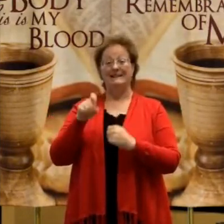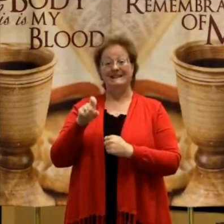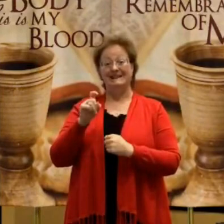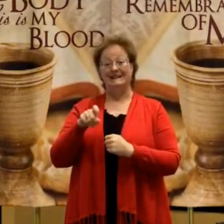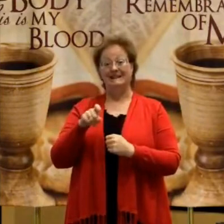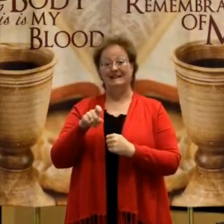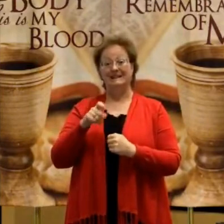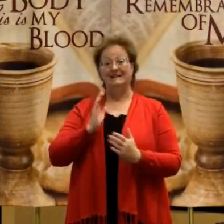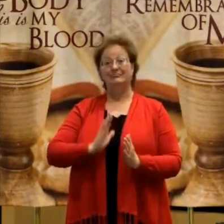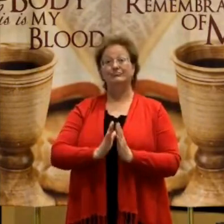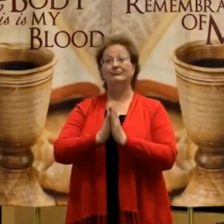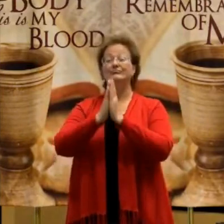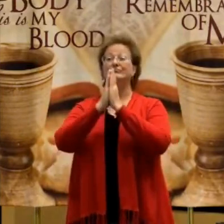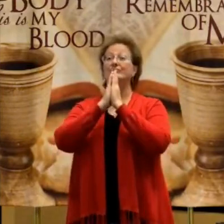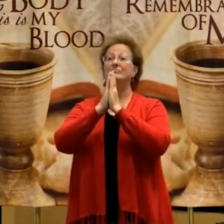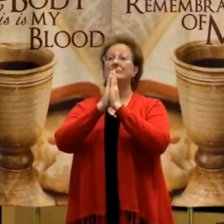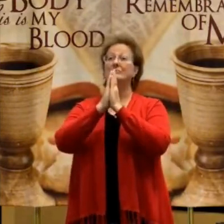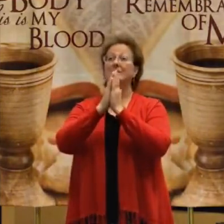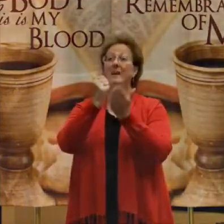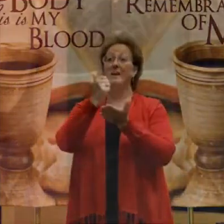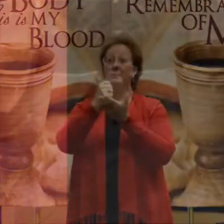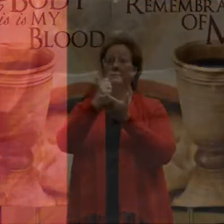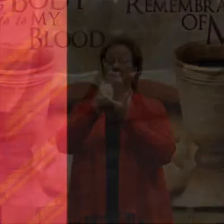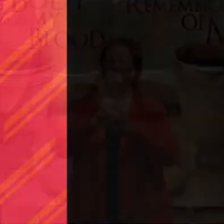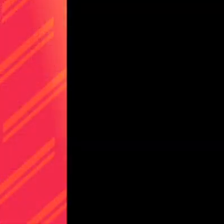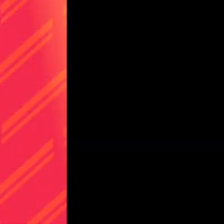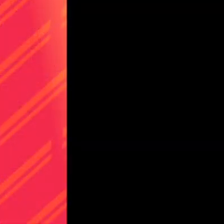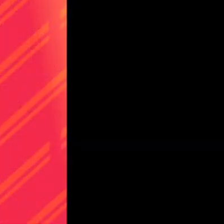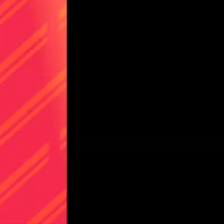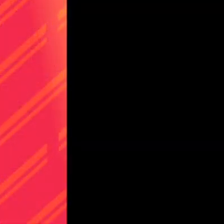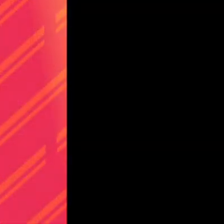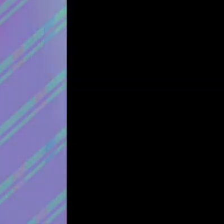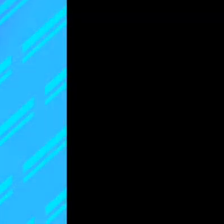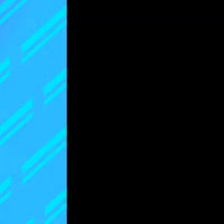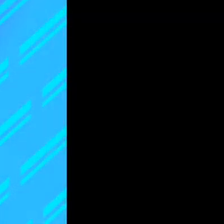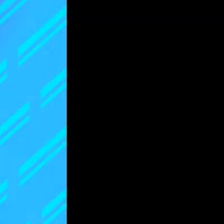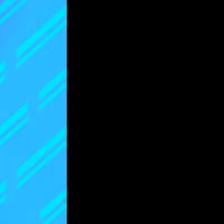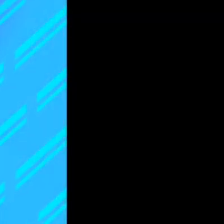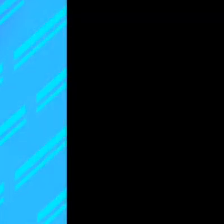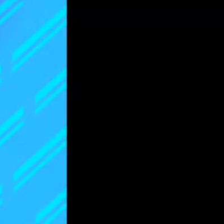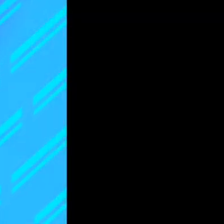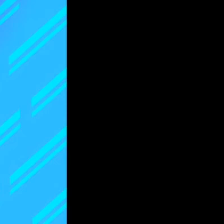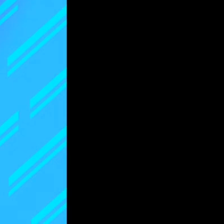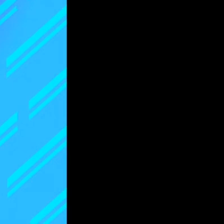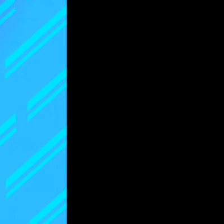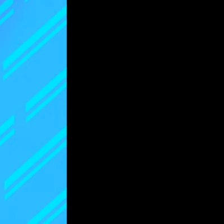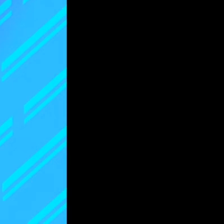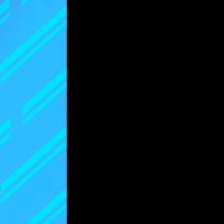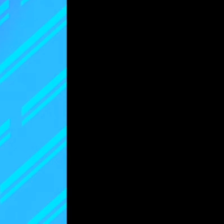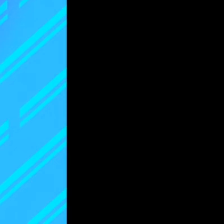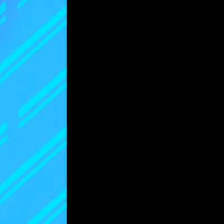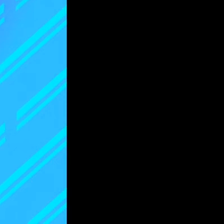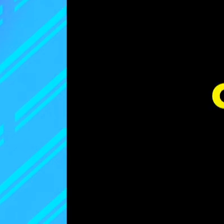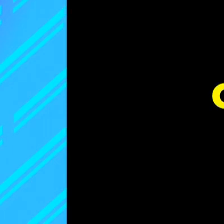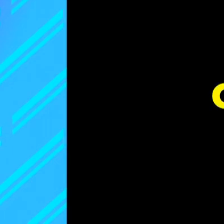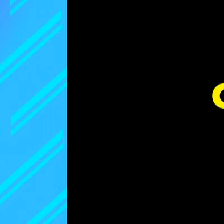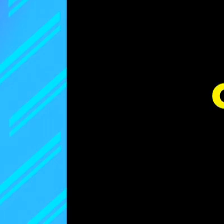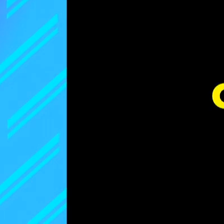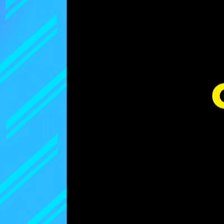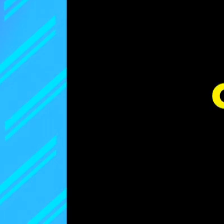throne of mercy. Amen. Gathered in the name of Jesus, we are bold to pray the prayer he has taught